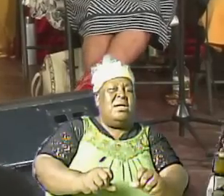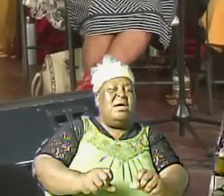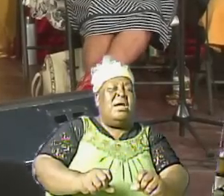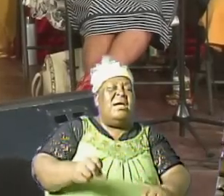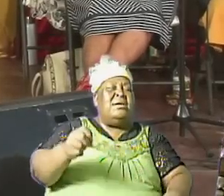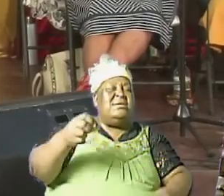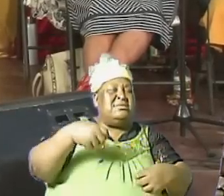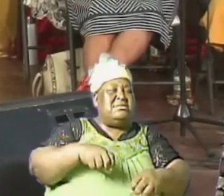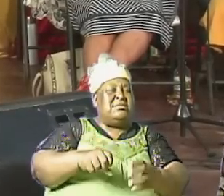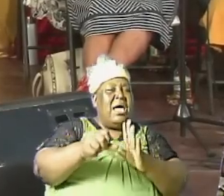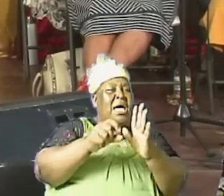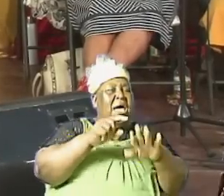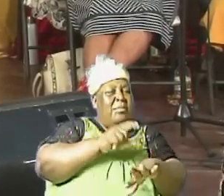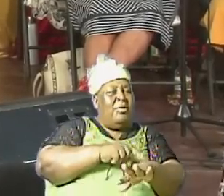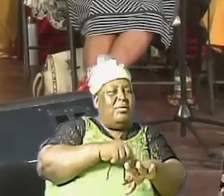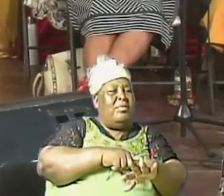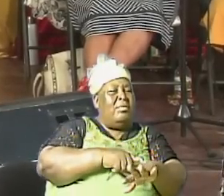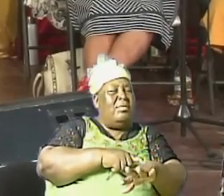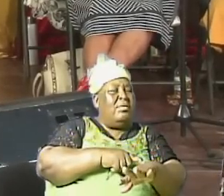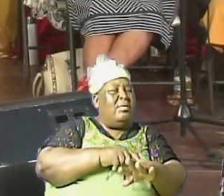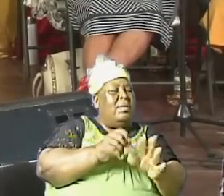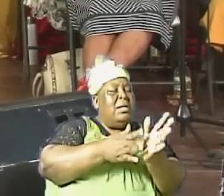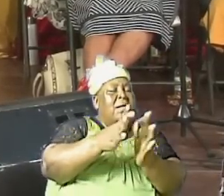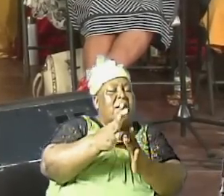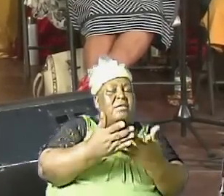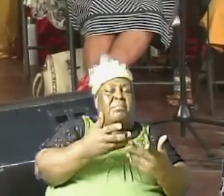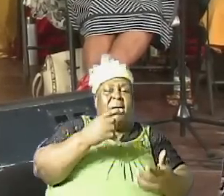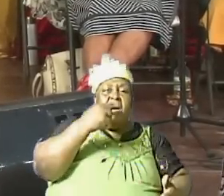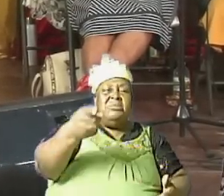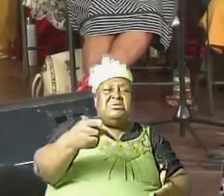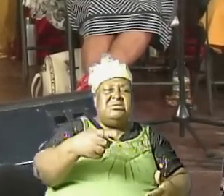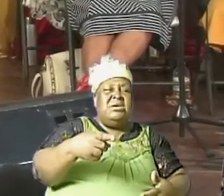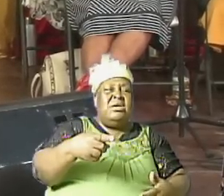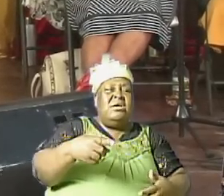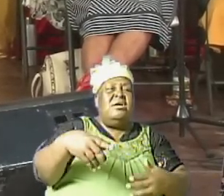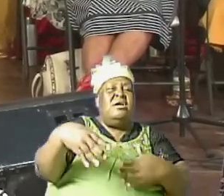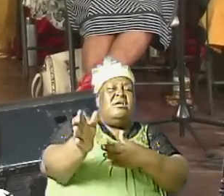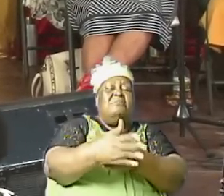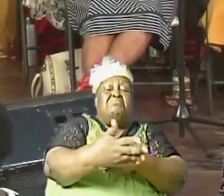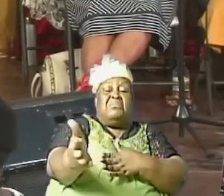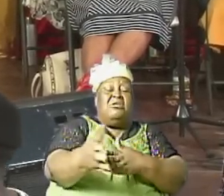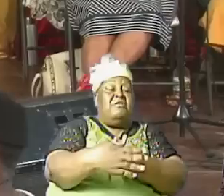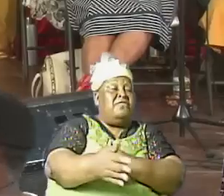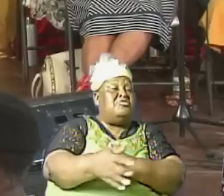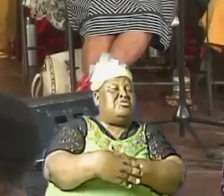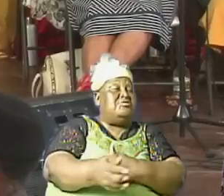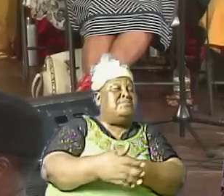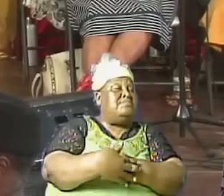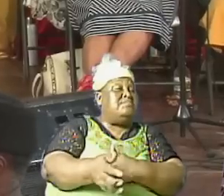season. And the Bible said, they were there fishing.